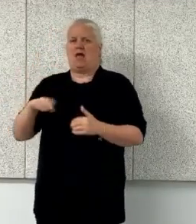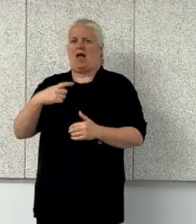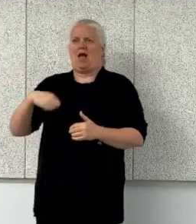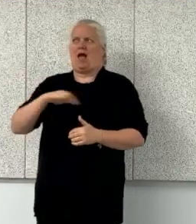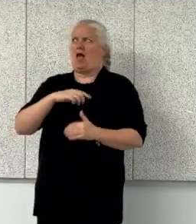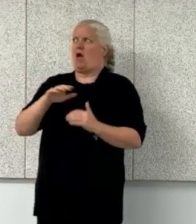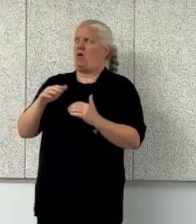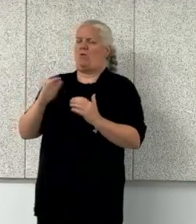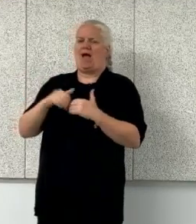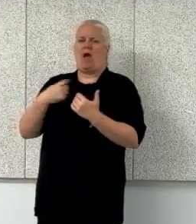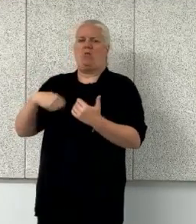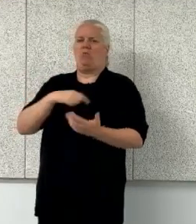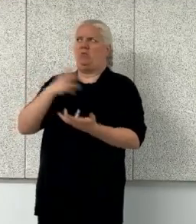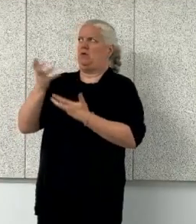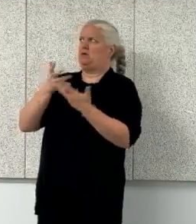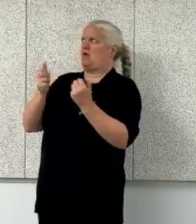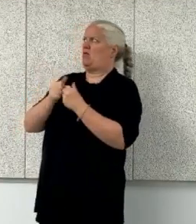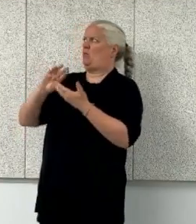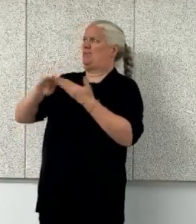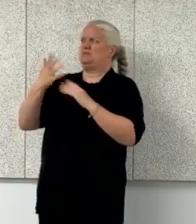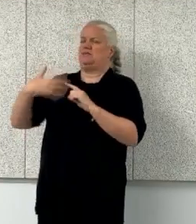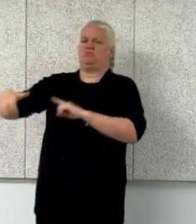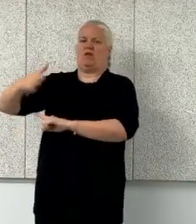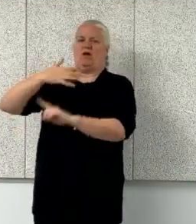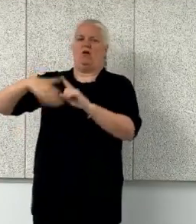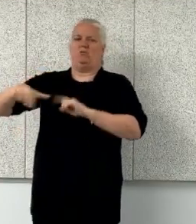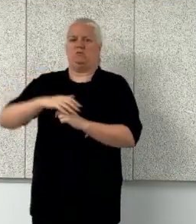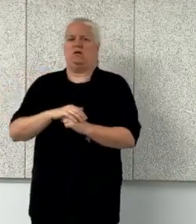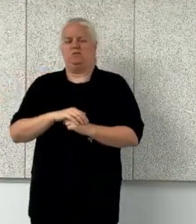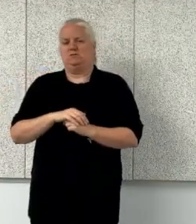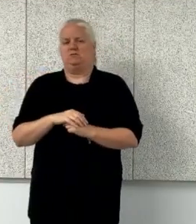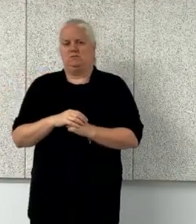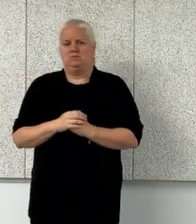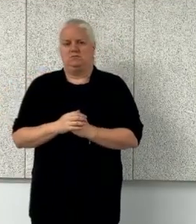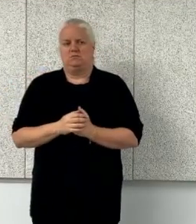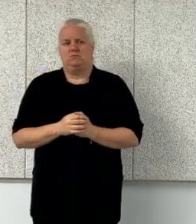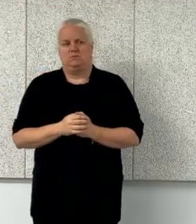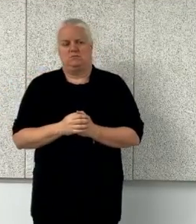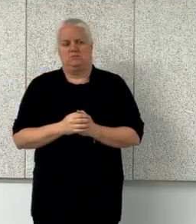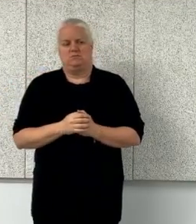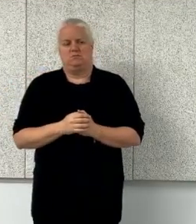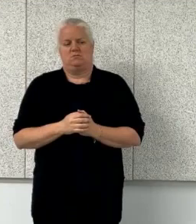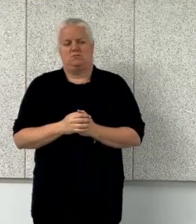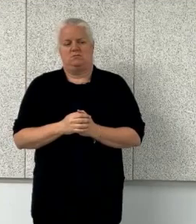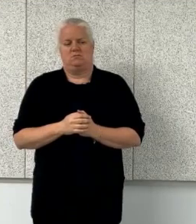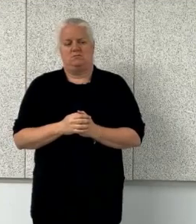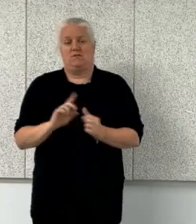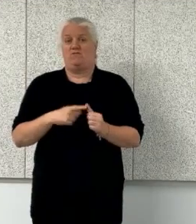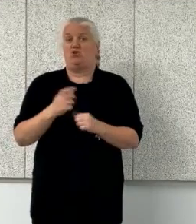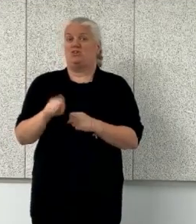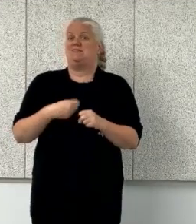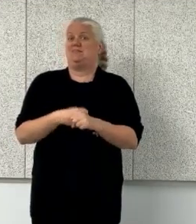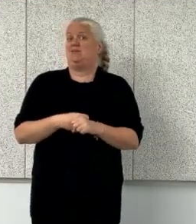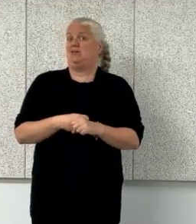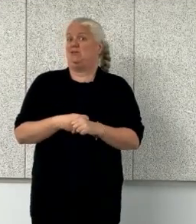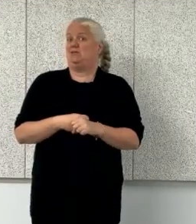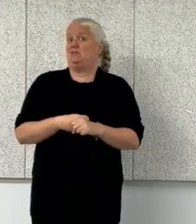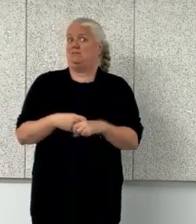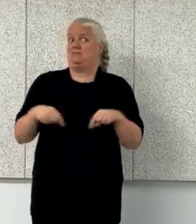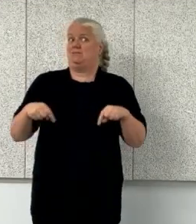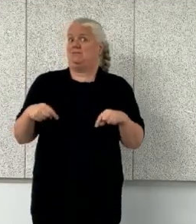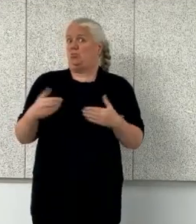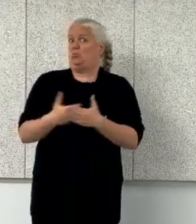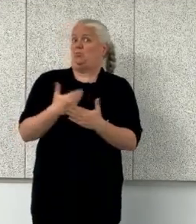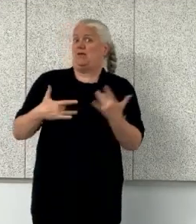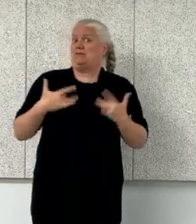and particularly using art as a vehicle for that kind of civic change. And it's our pilot year, and it's super exciting. So in